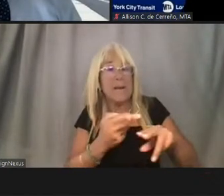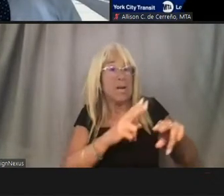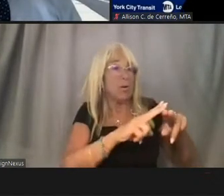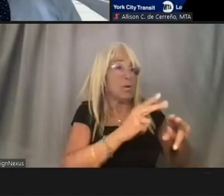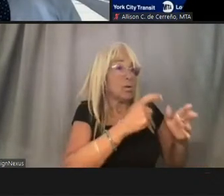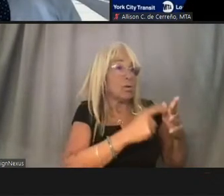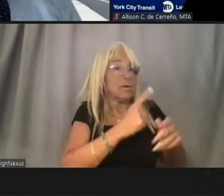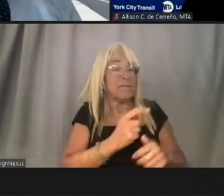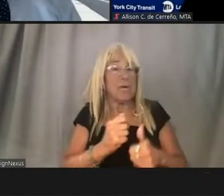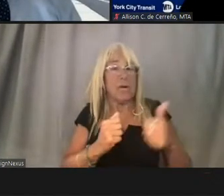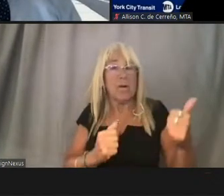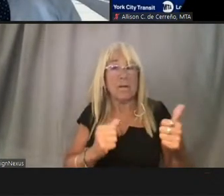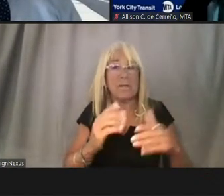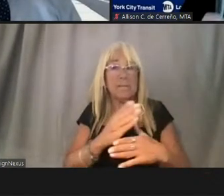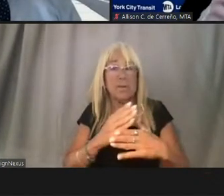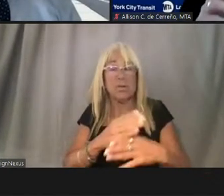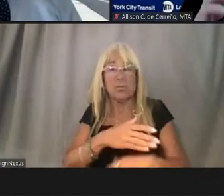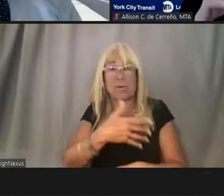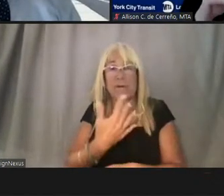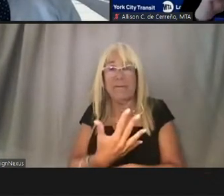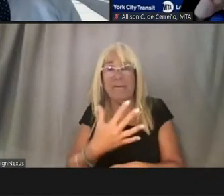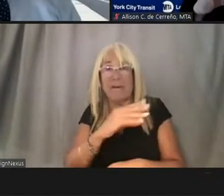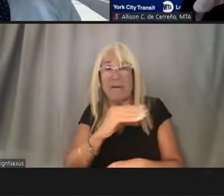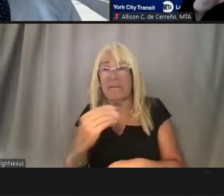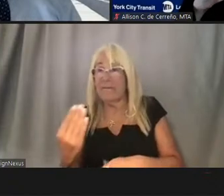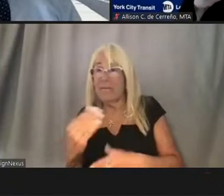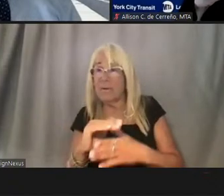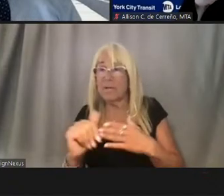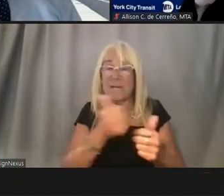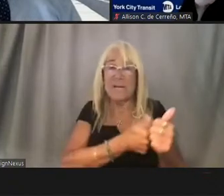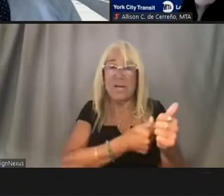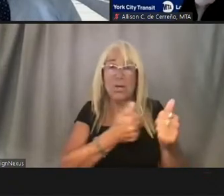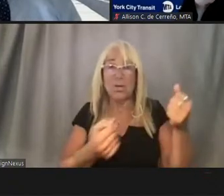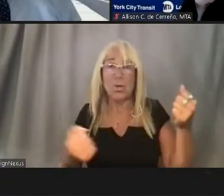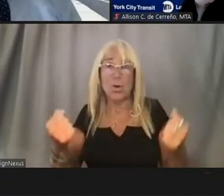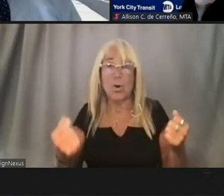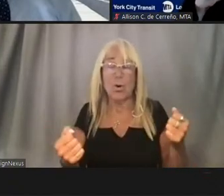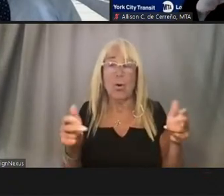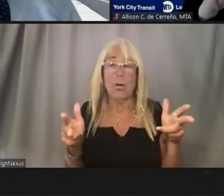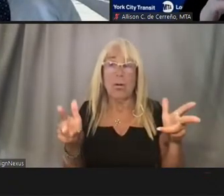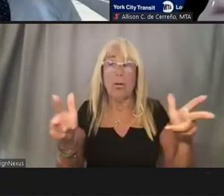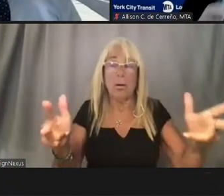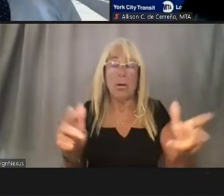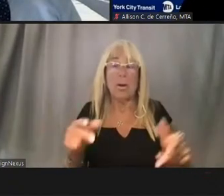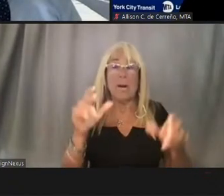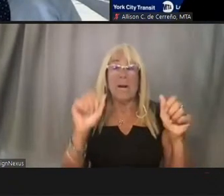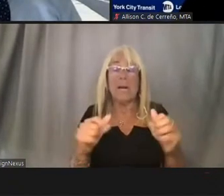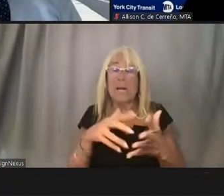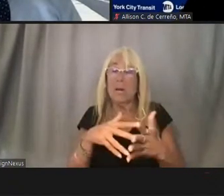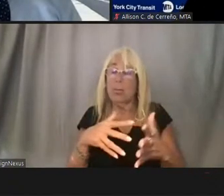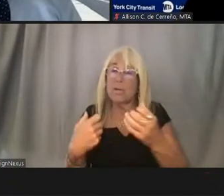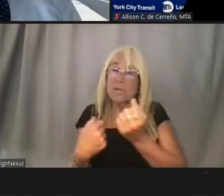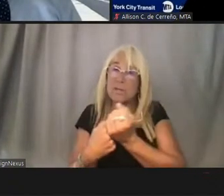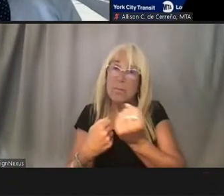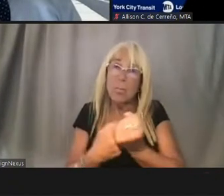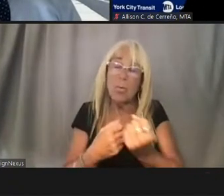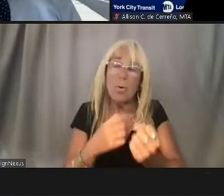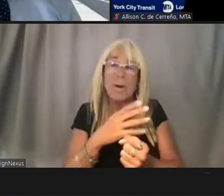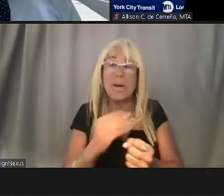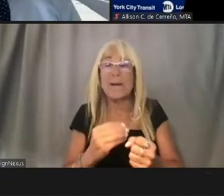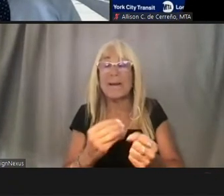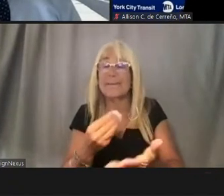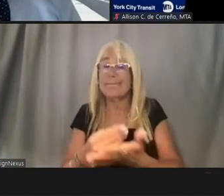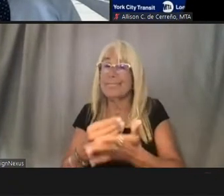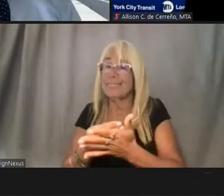between five dollars and fourteen dollars for a car this significantly higher toll could both weaken support for the program and put revenues